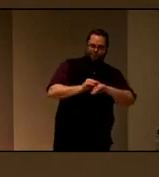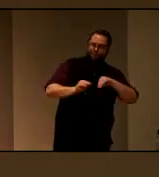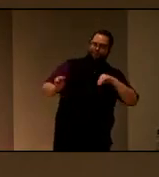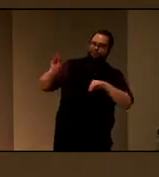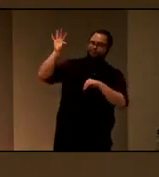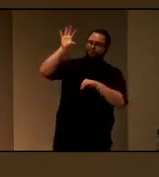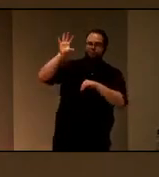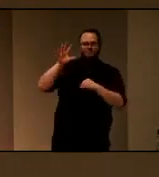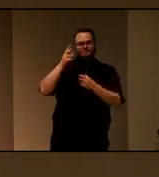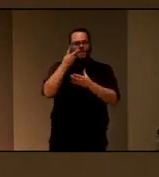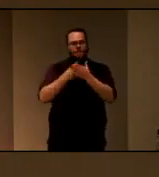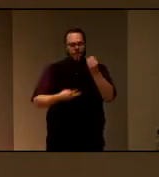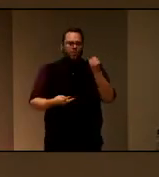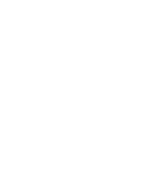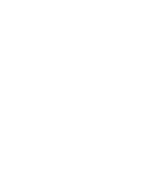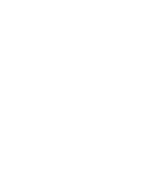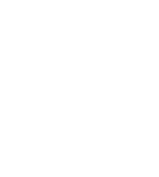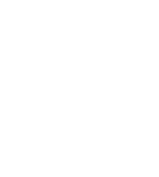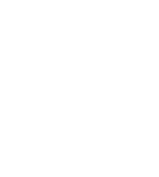approaches.